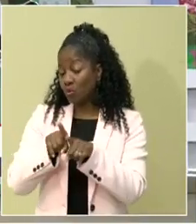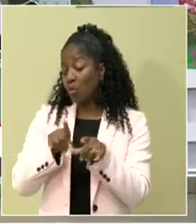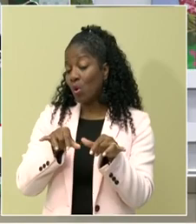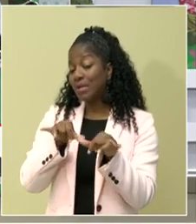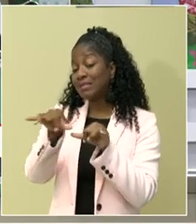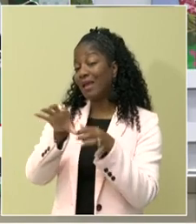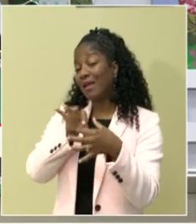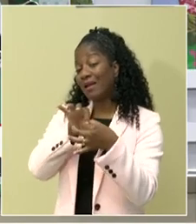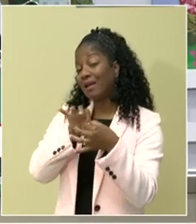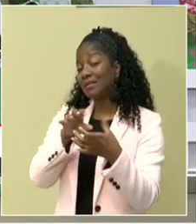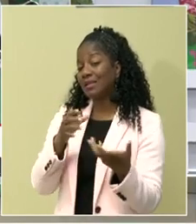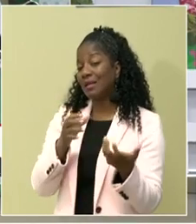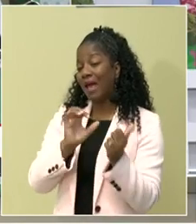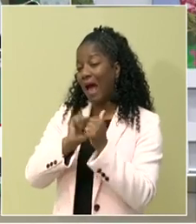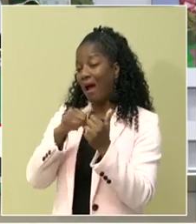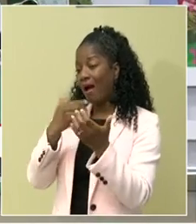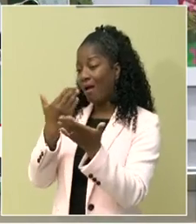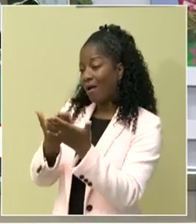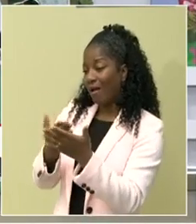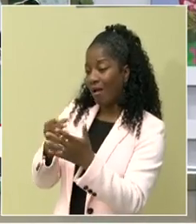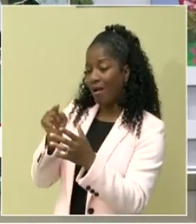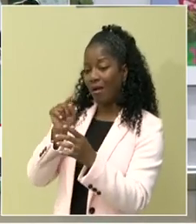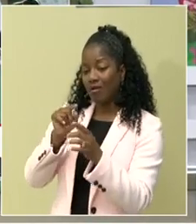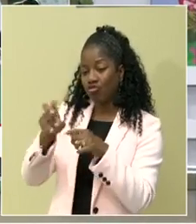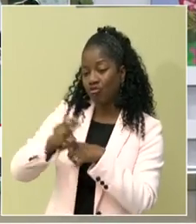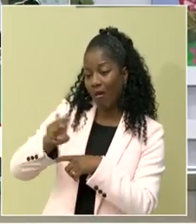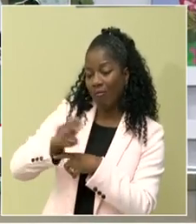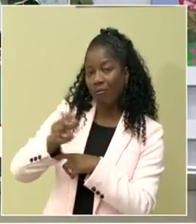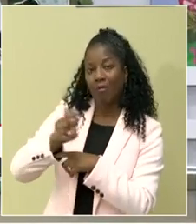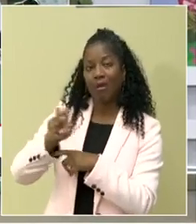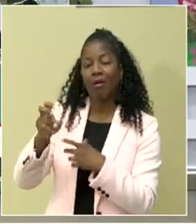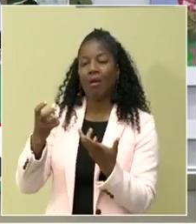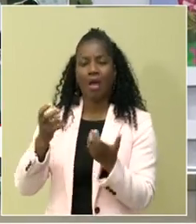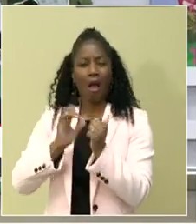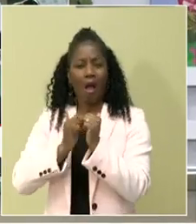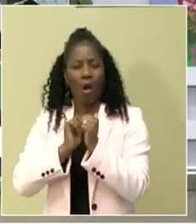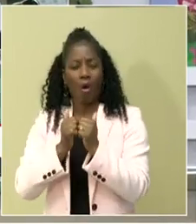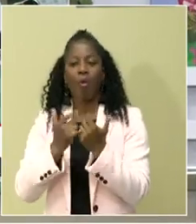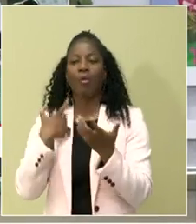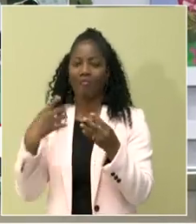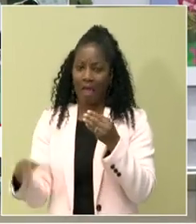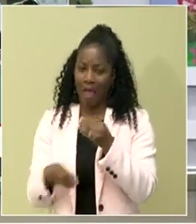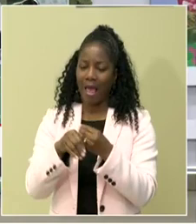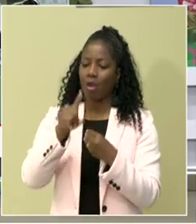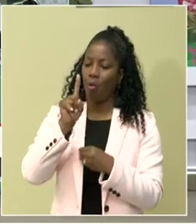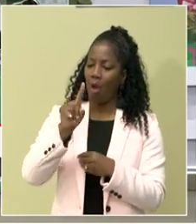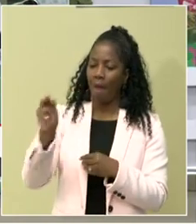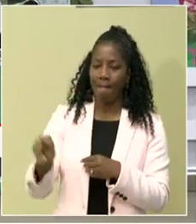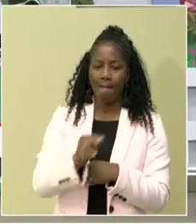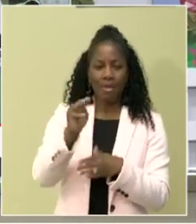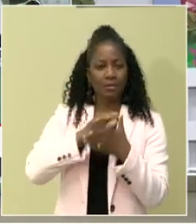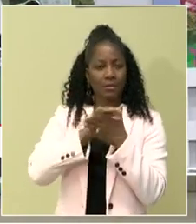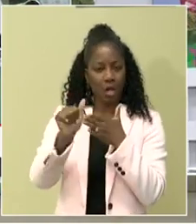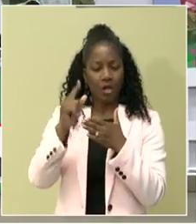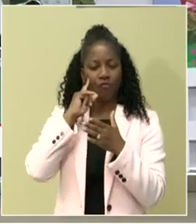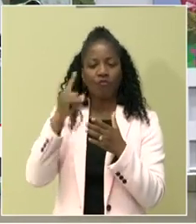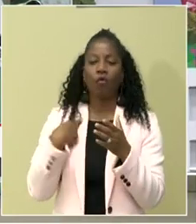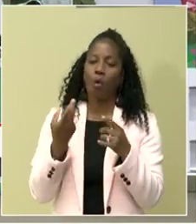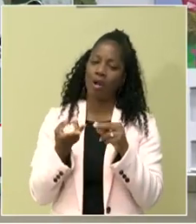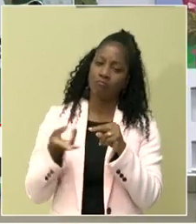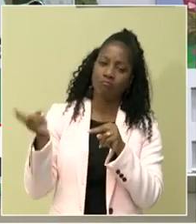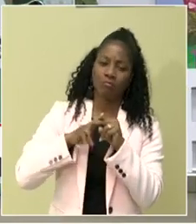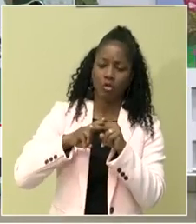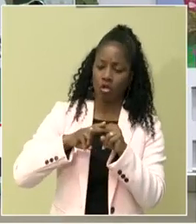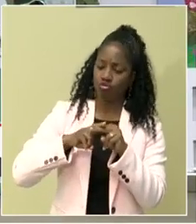you need to get is important for seniors. So we've added $1 million for expanded